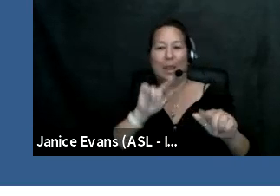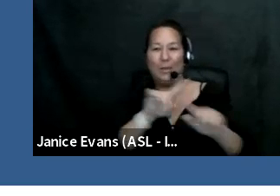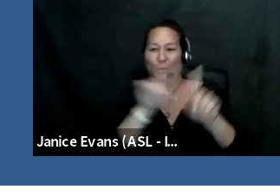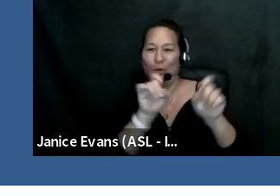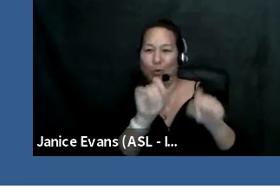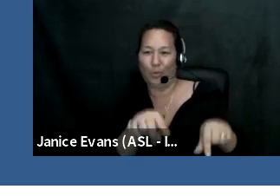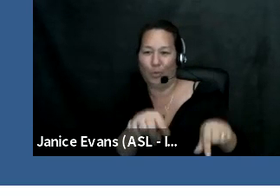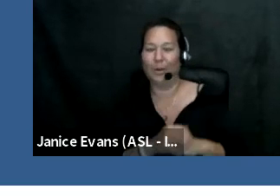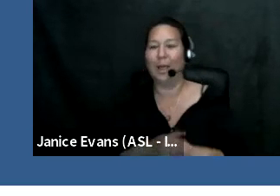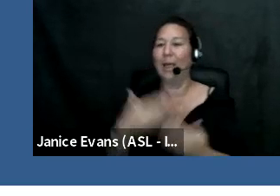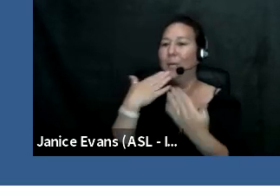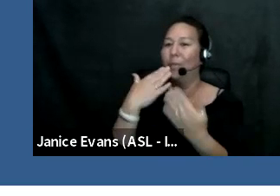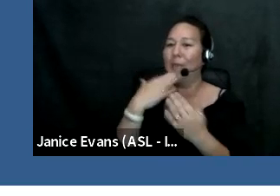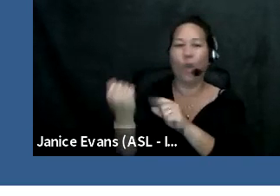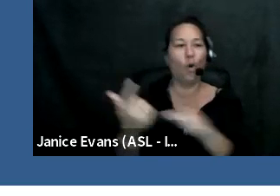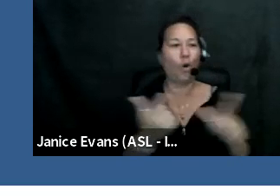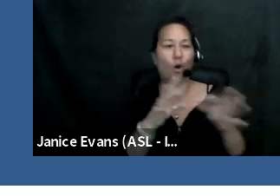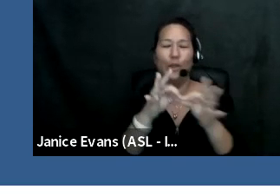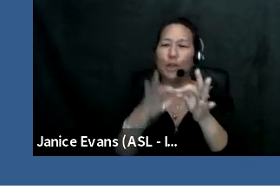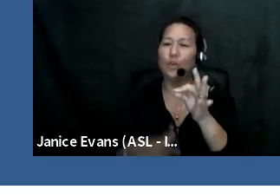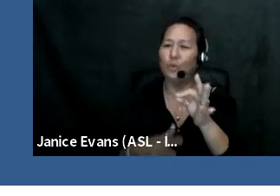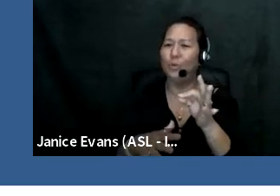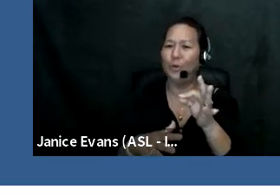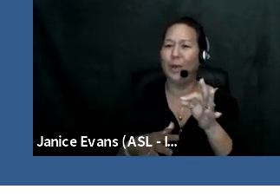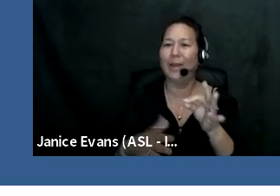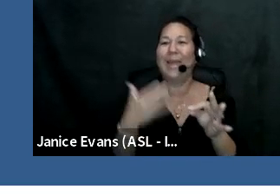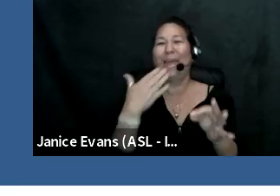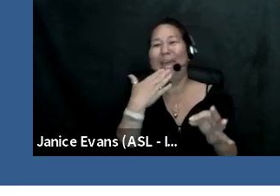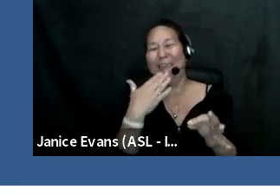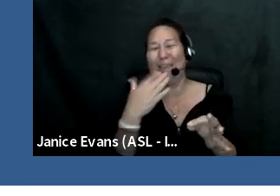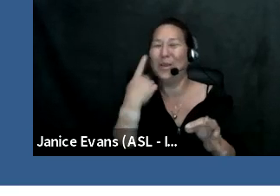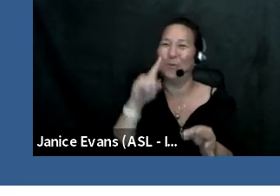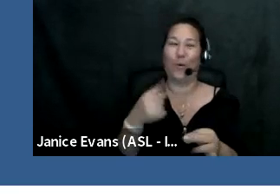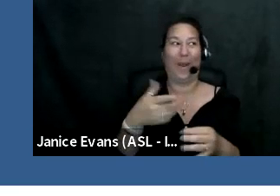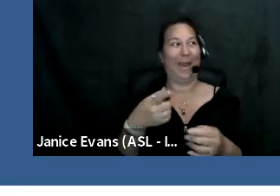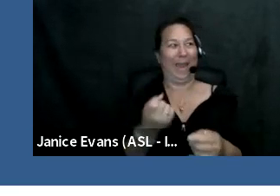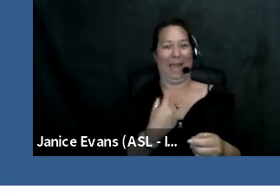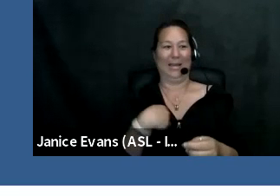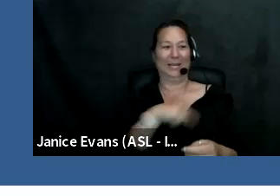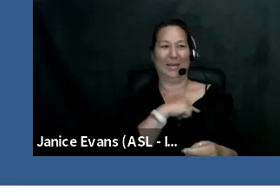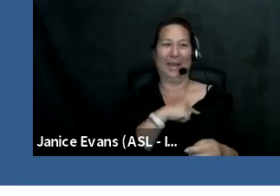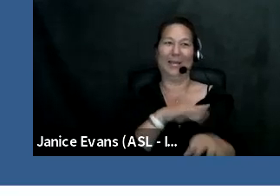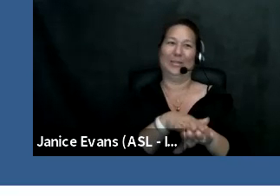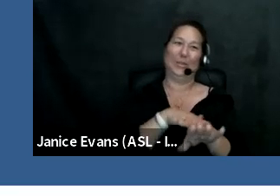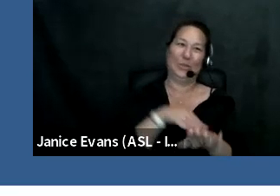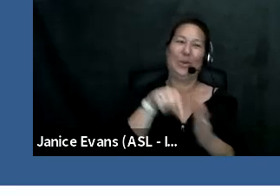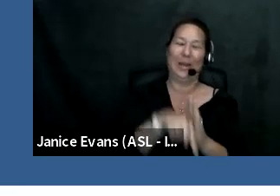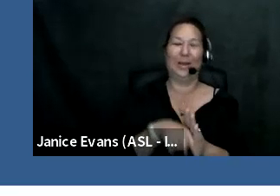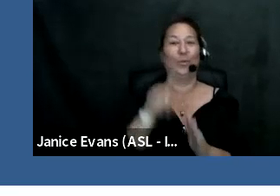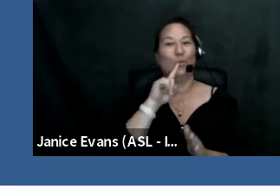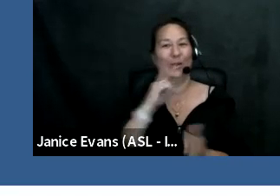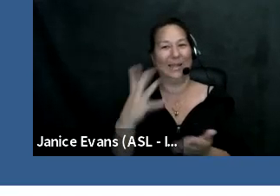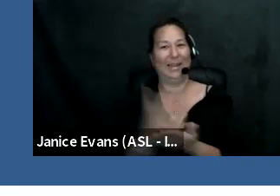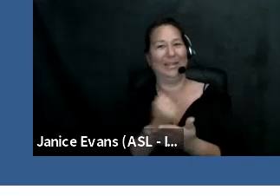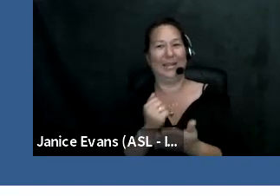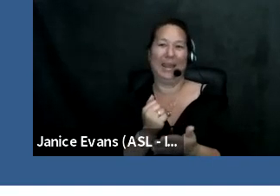also like to thank our interpreters and asking us to slow down. It takes a village, and so we really want to make